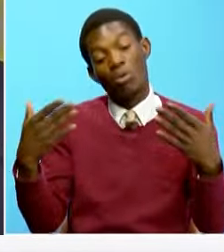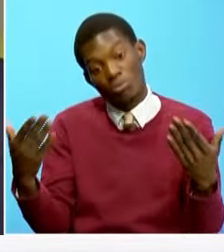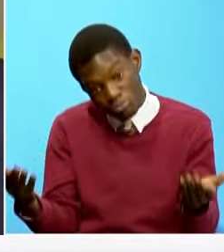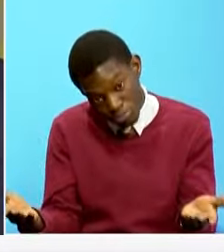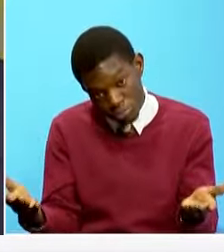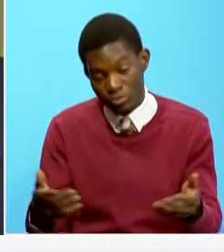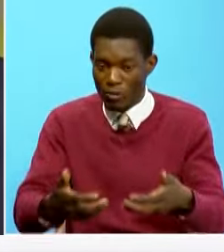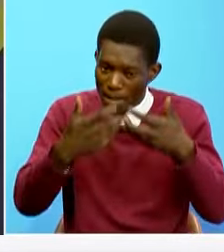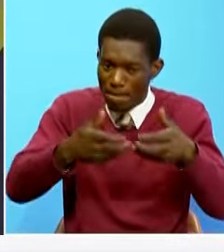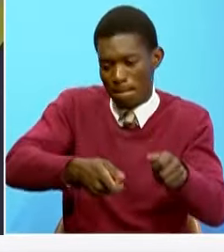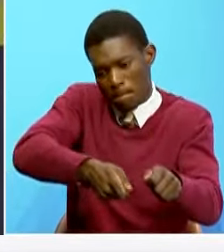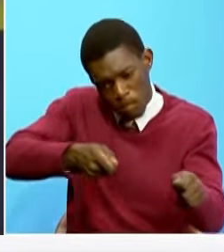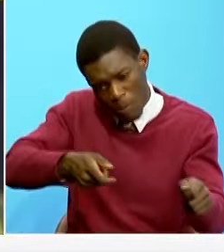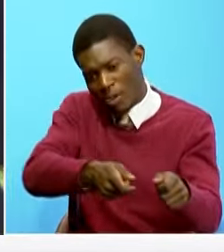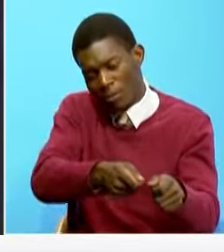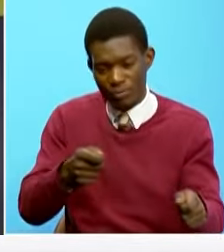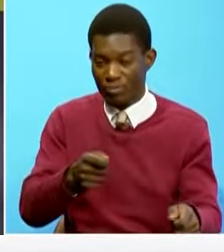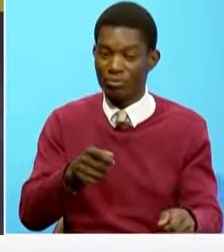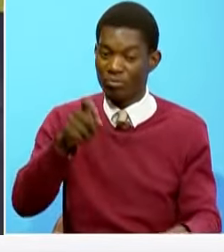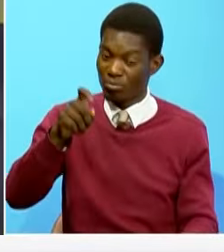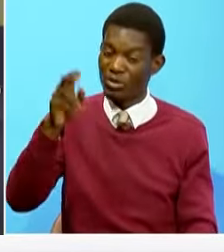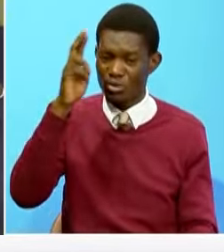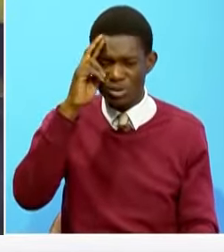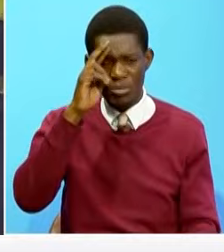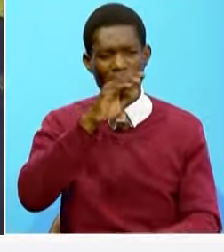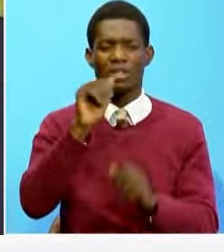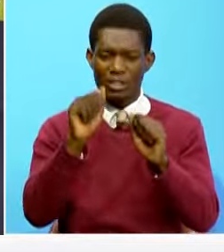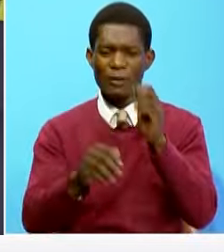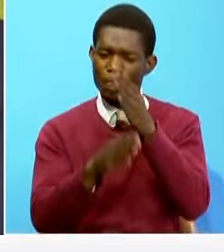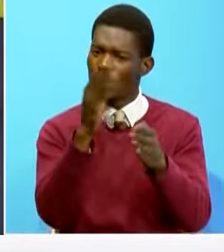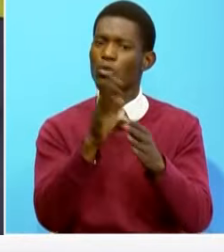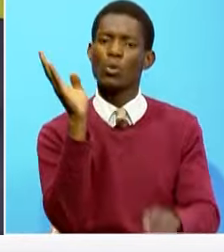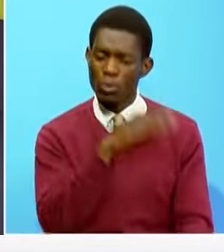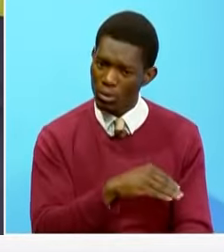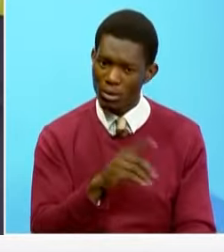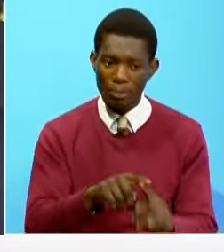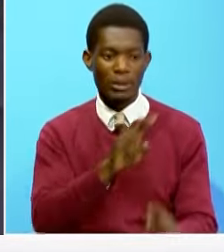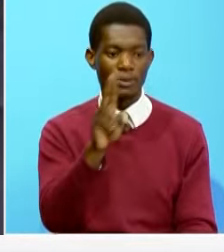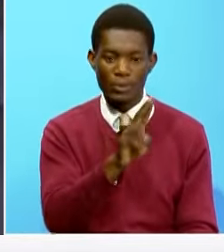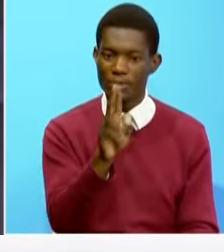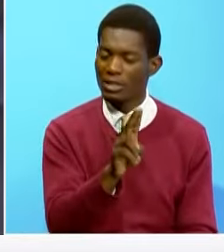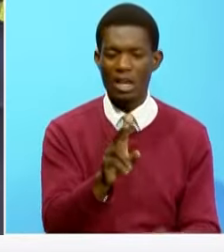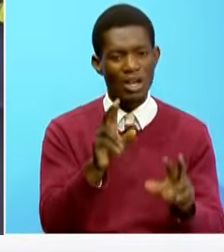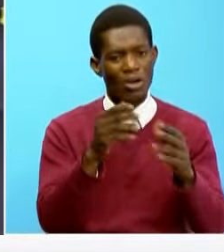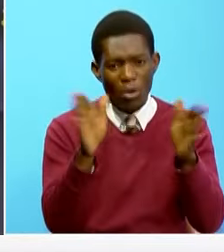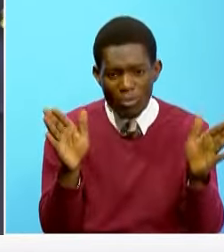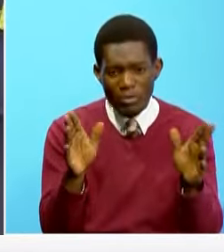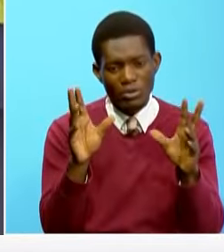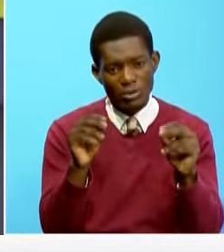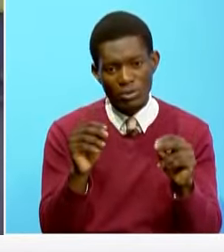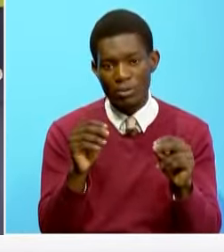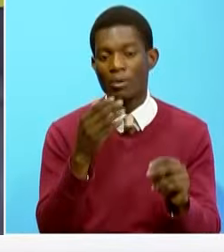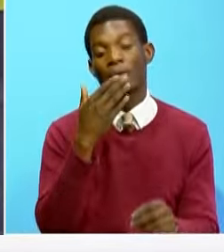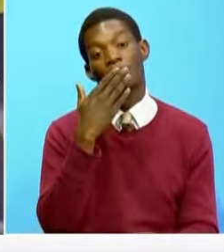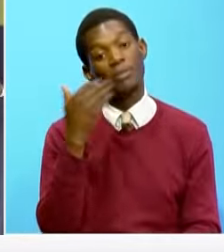Mm. That even if it is handed over, everything is installed, we cannot use it. Mm. Because we almost have